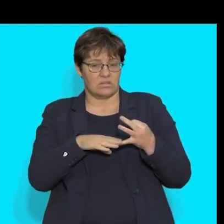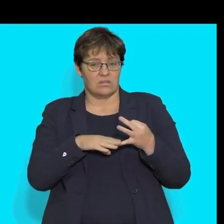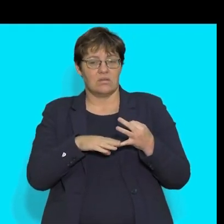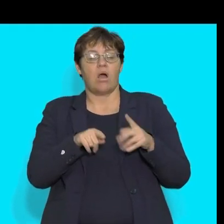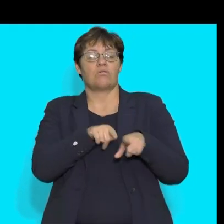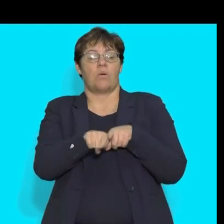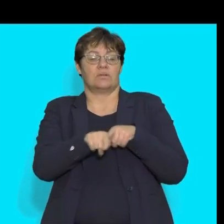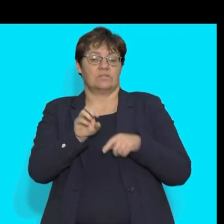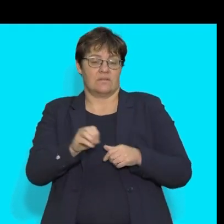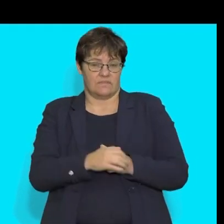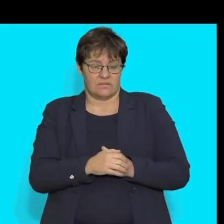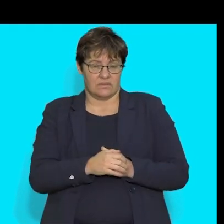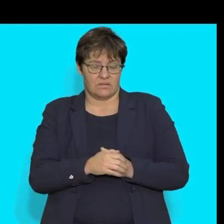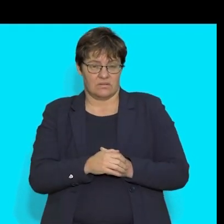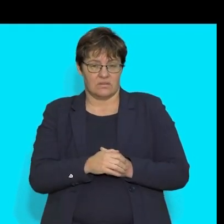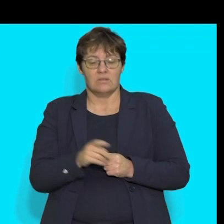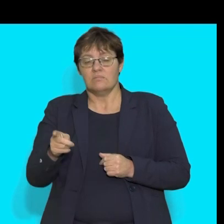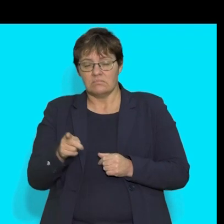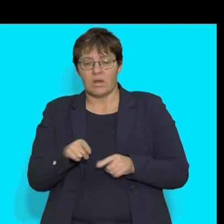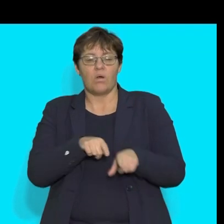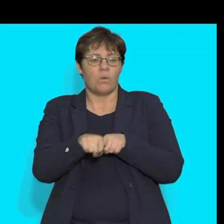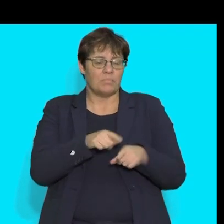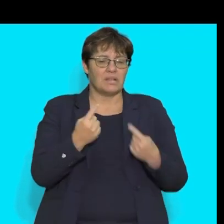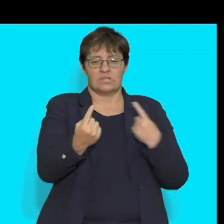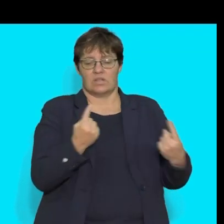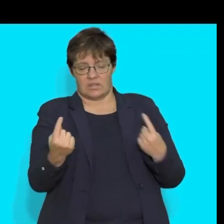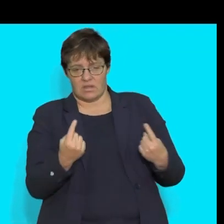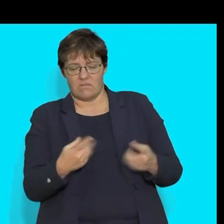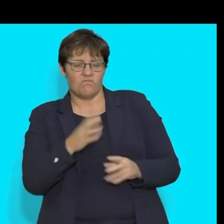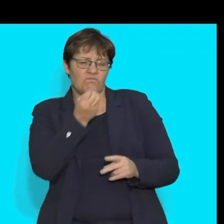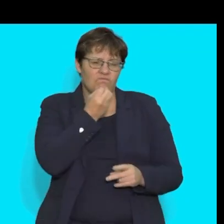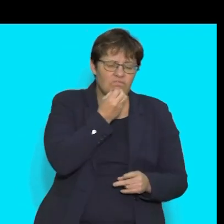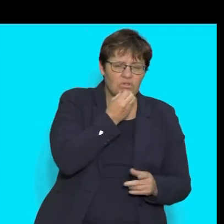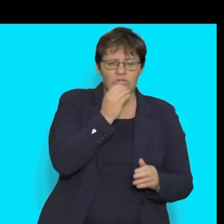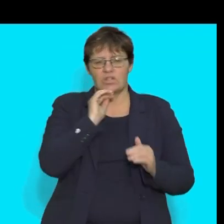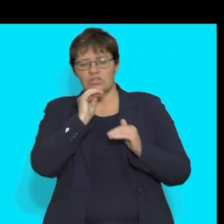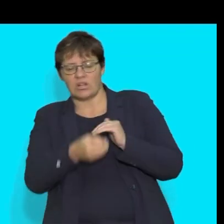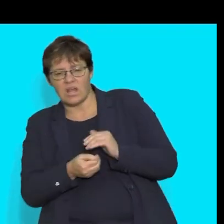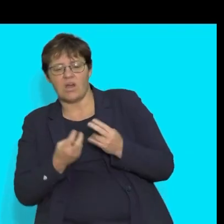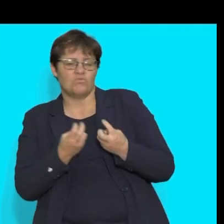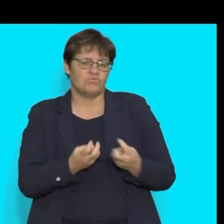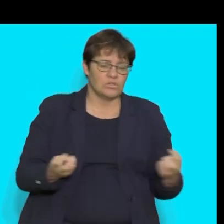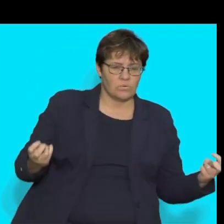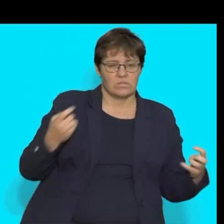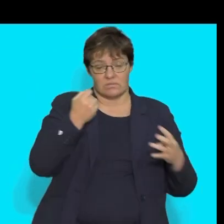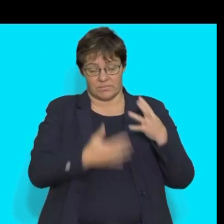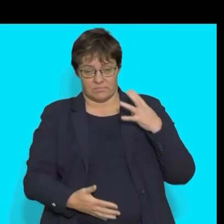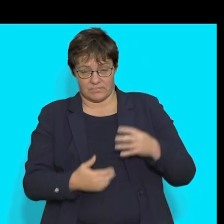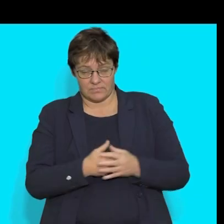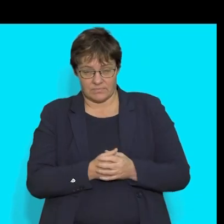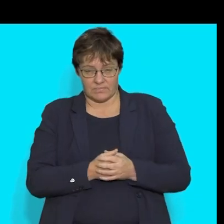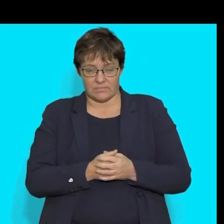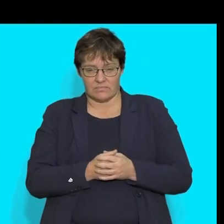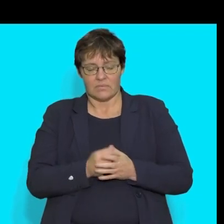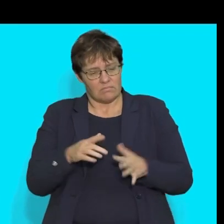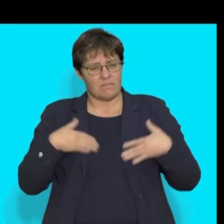is competition. The offsprings generally compete with each other for food, shelter, resources, etc. And